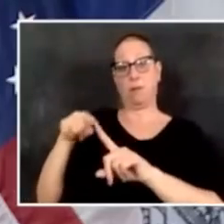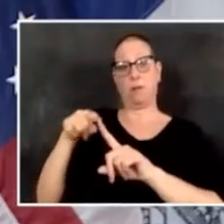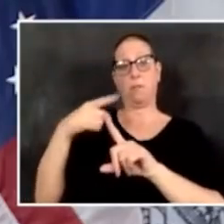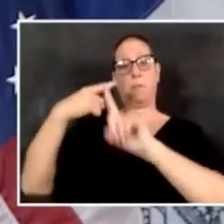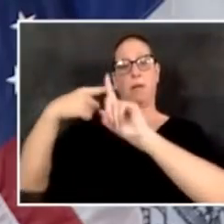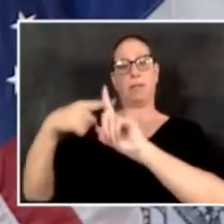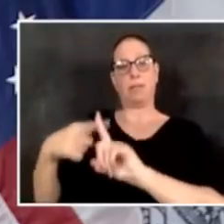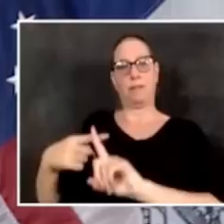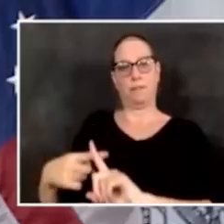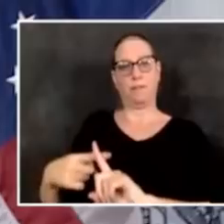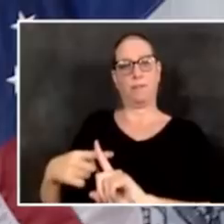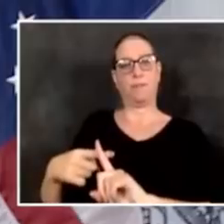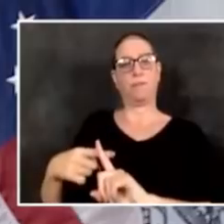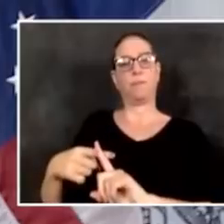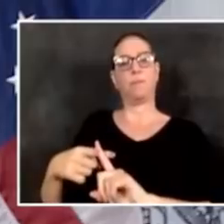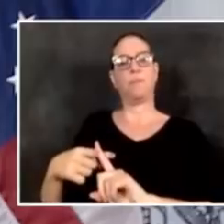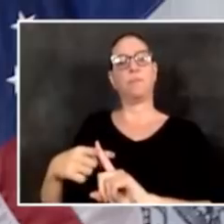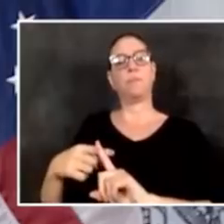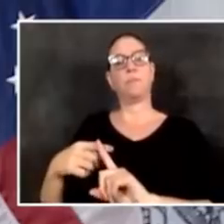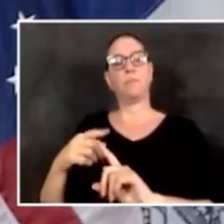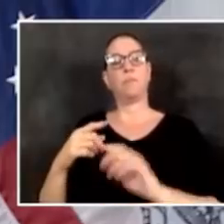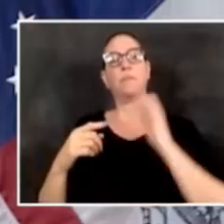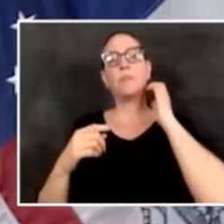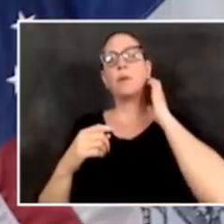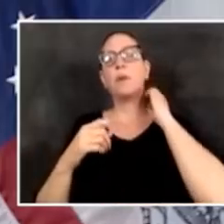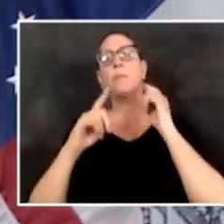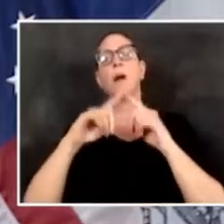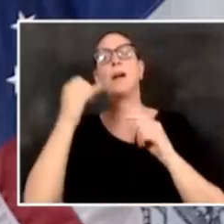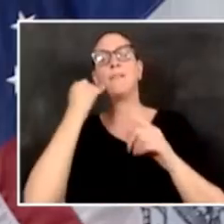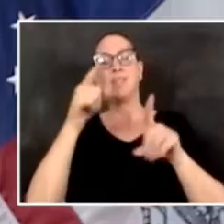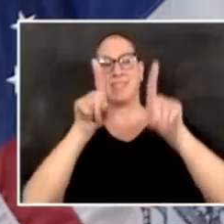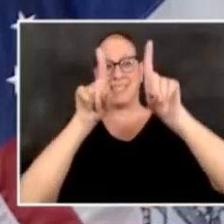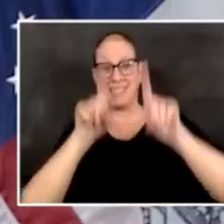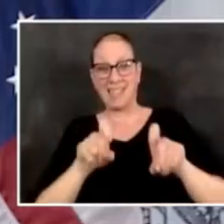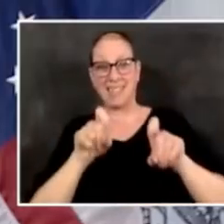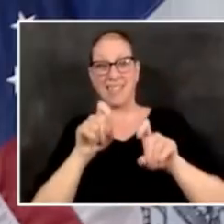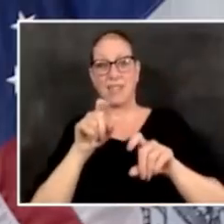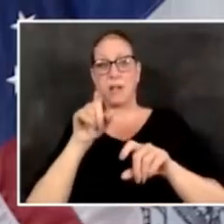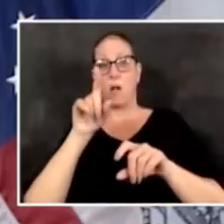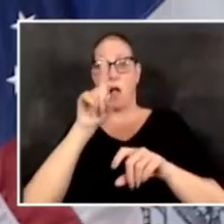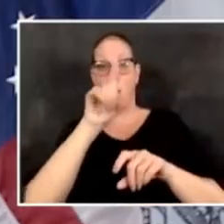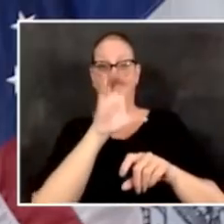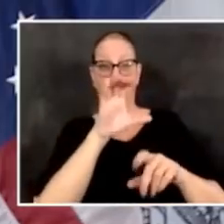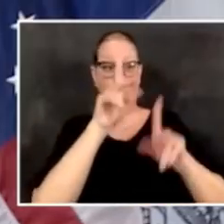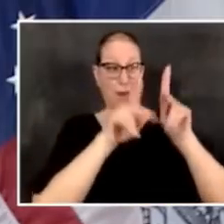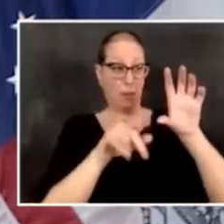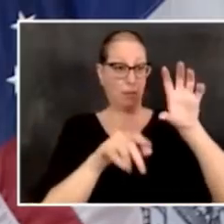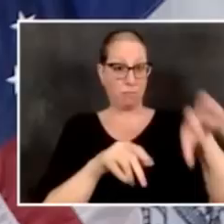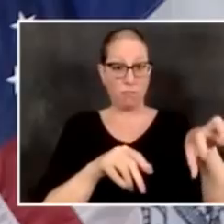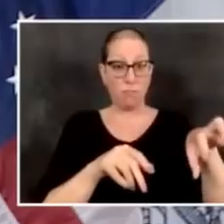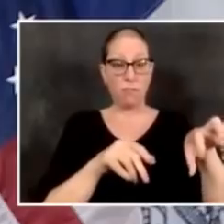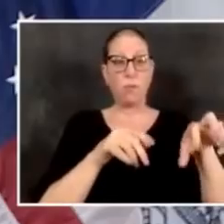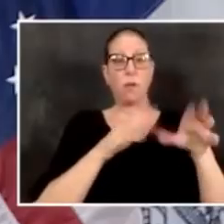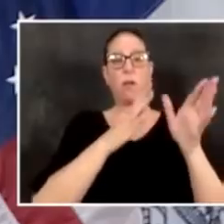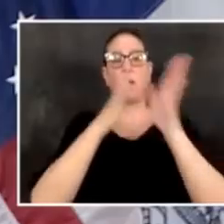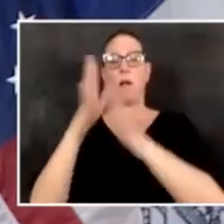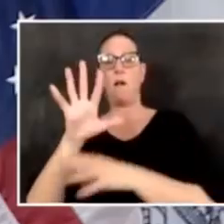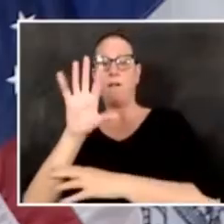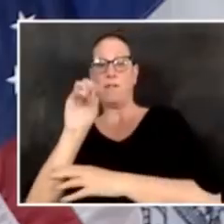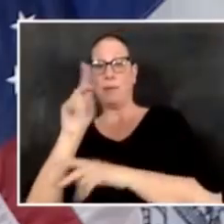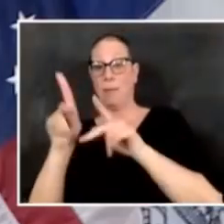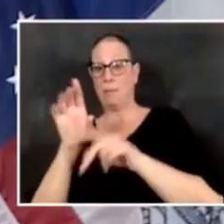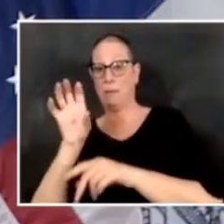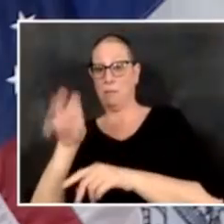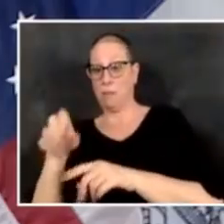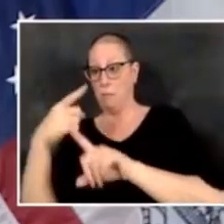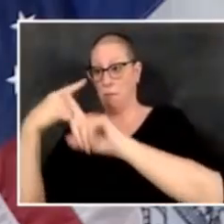But if you're testing 100 people and 50 people show up positive,